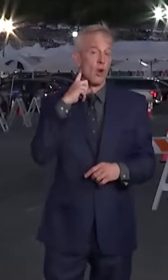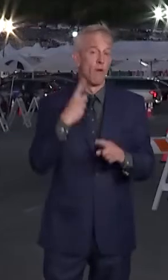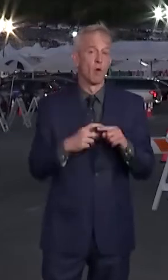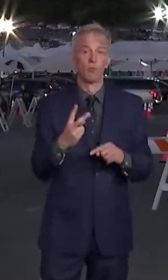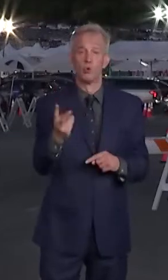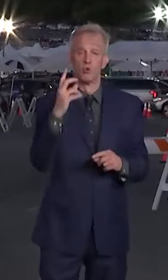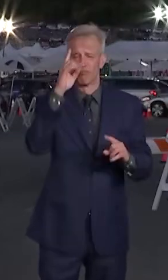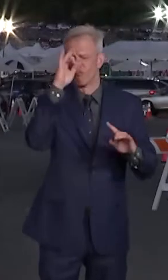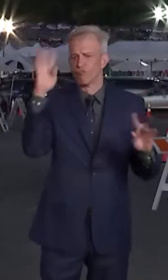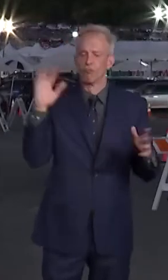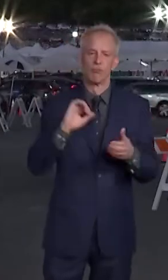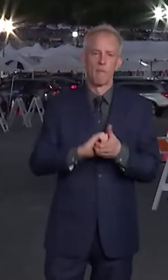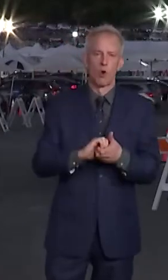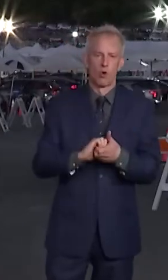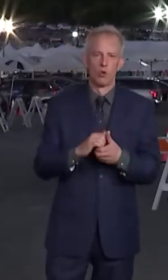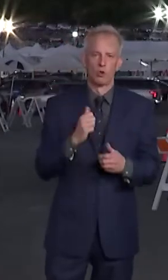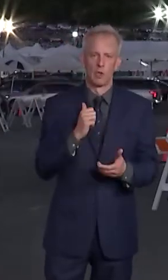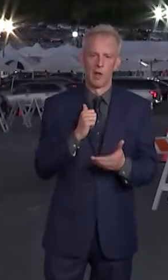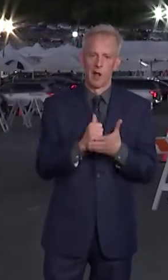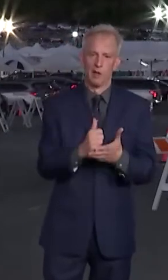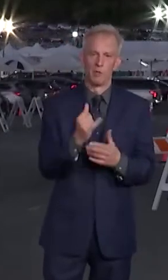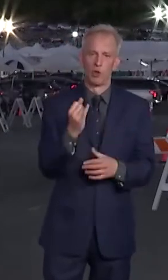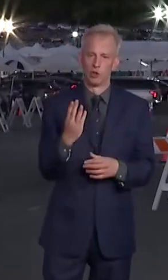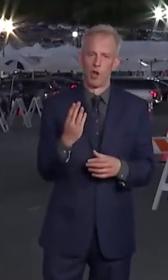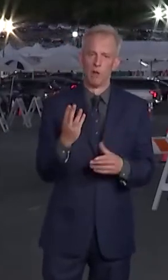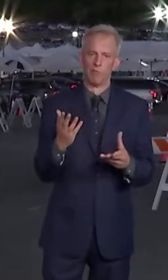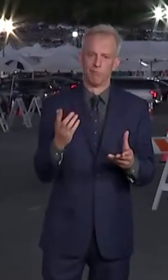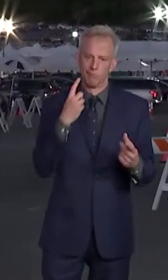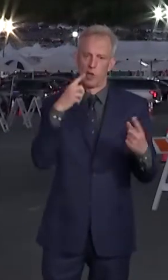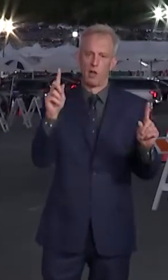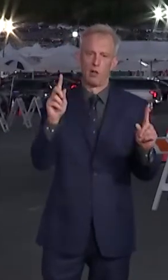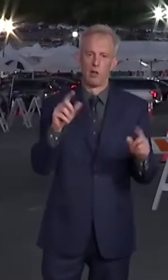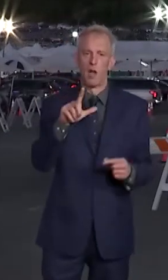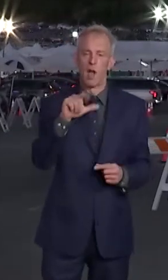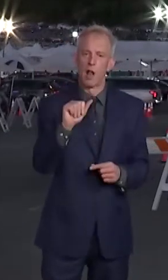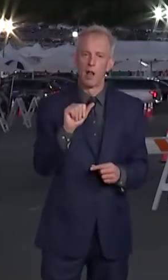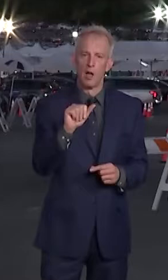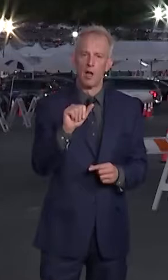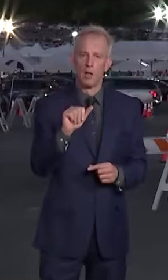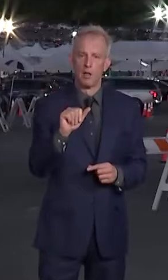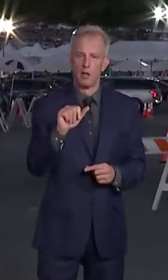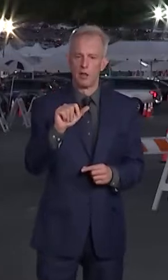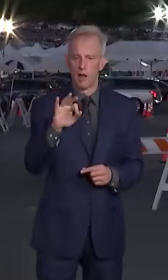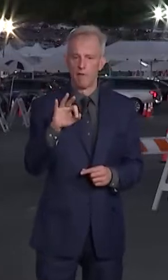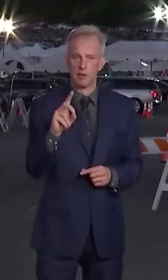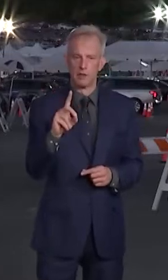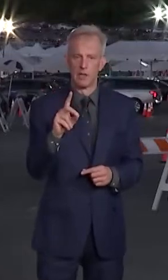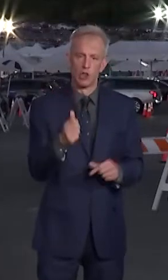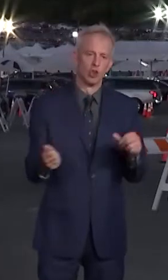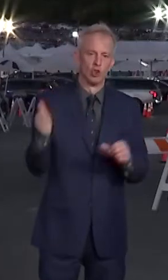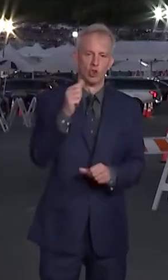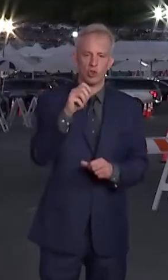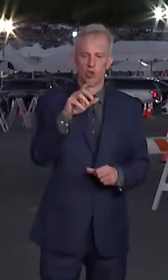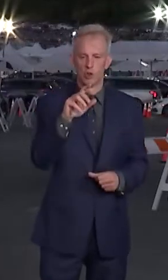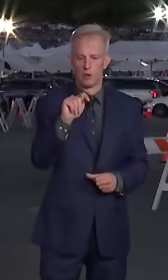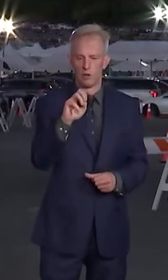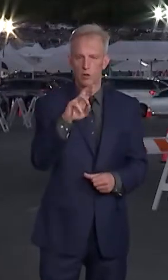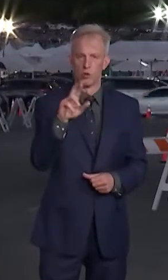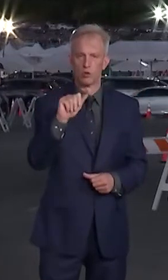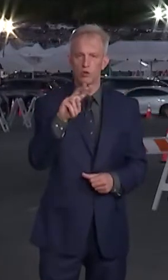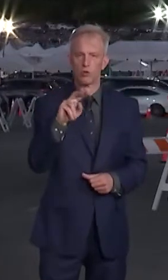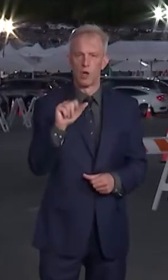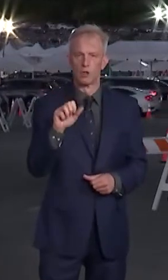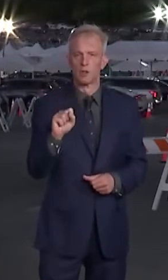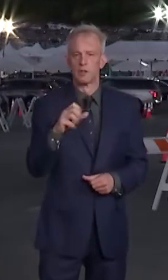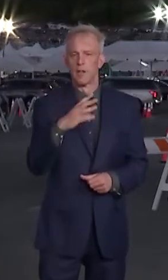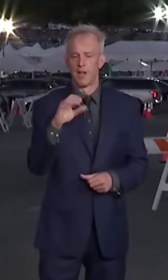who have helped get the job done. These 2 co-leaders, LA Fire Department Chief Ralph Terrazas and CORE CEO